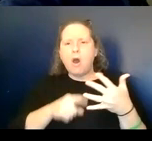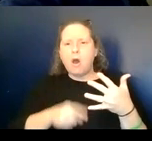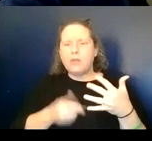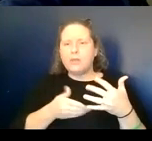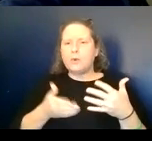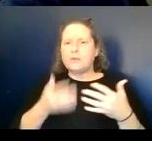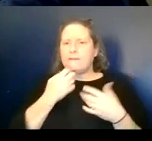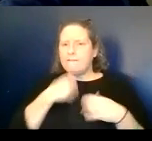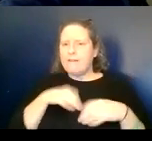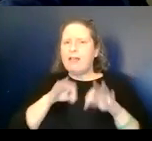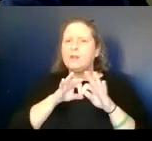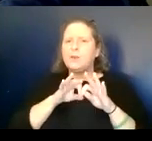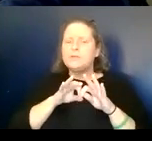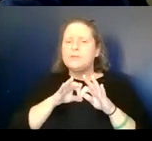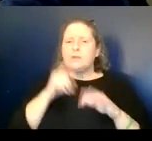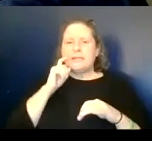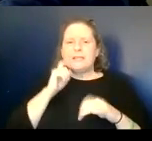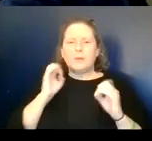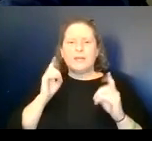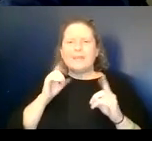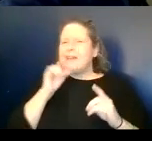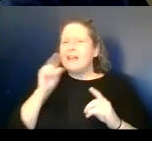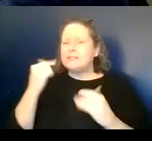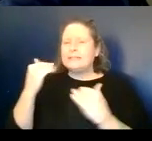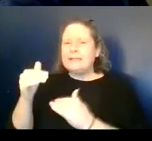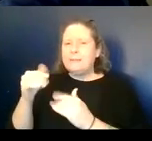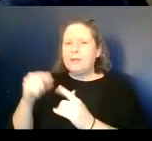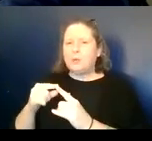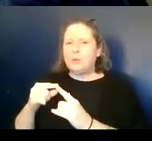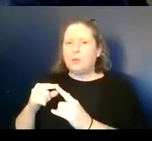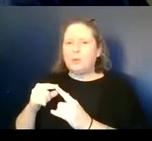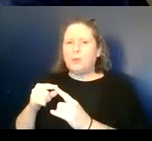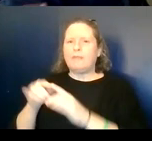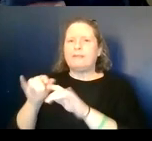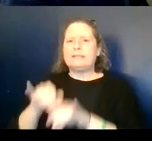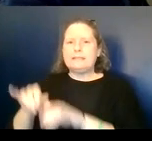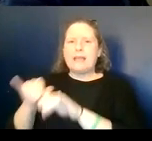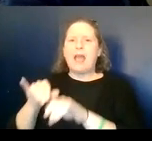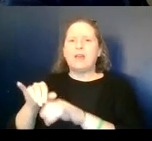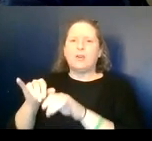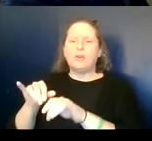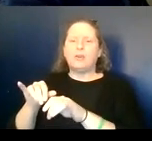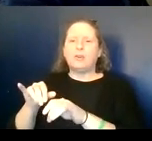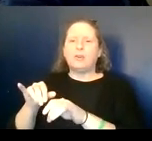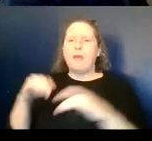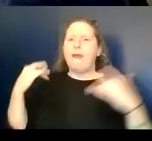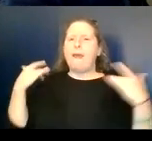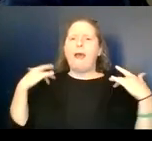in sexual education. It should not be limited to the standard abstinence